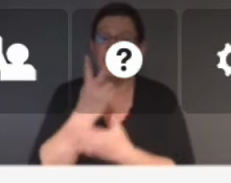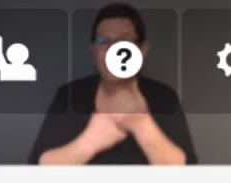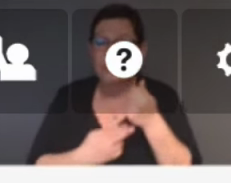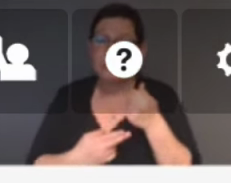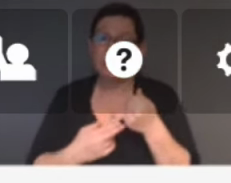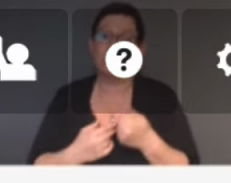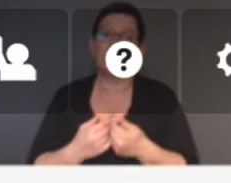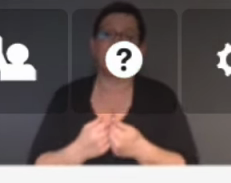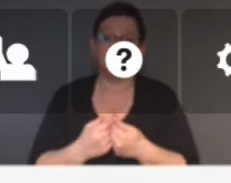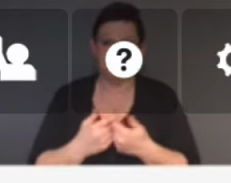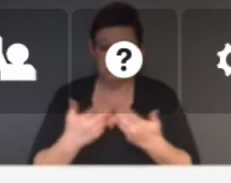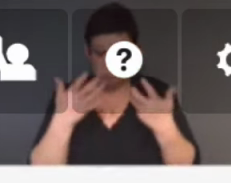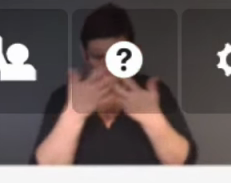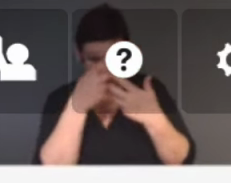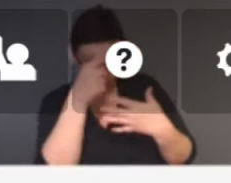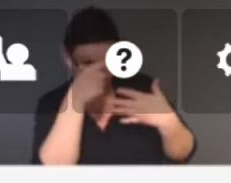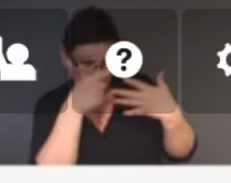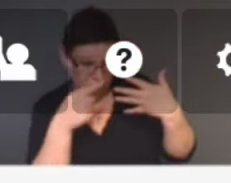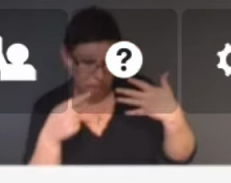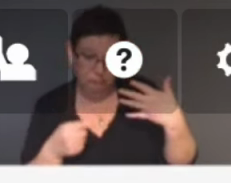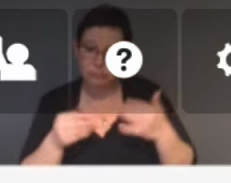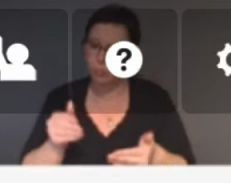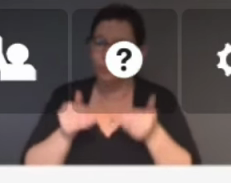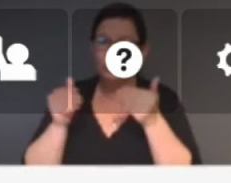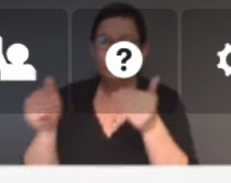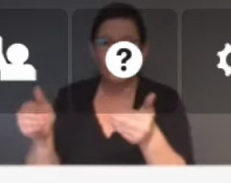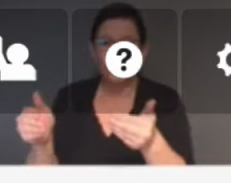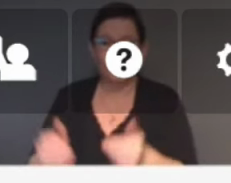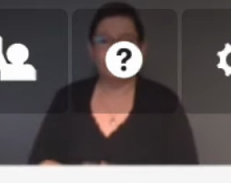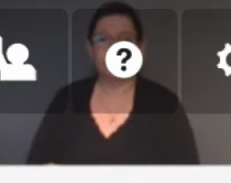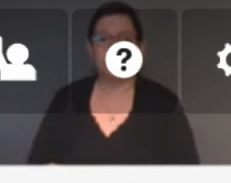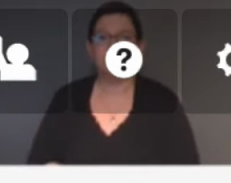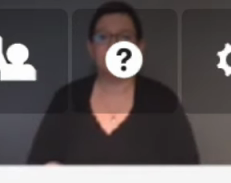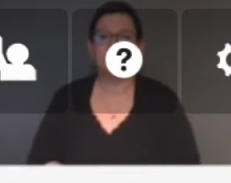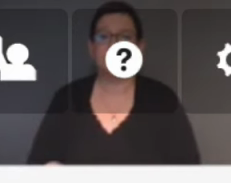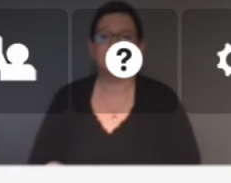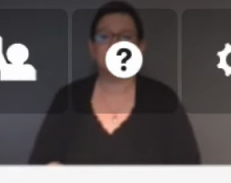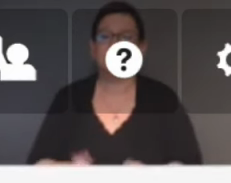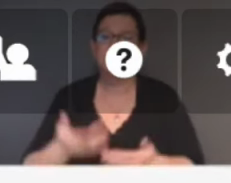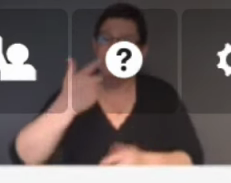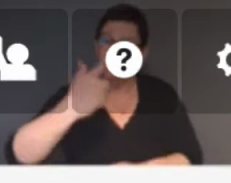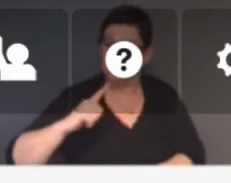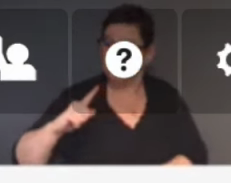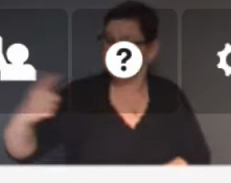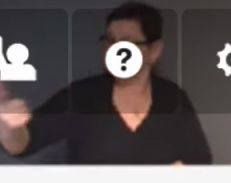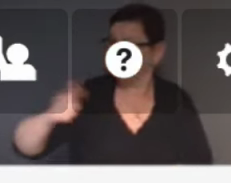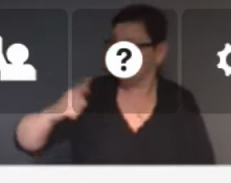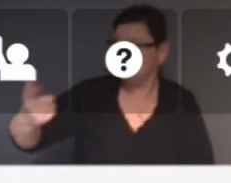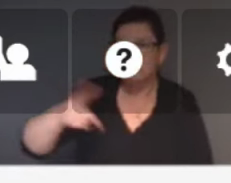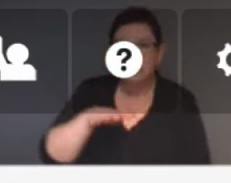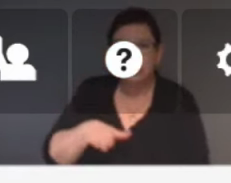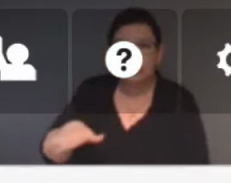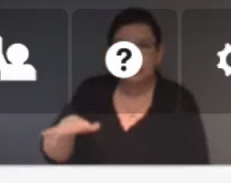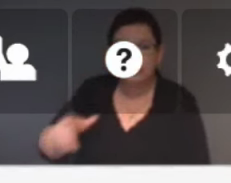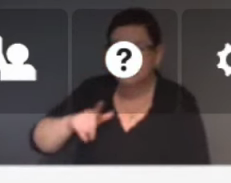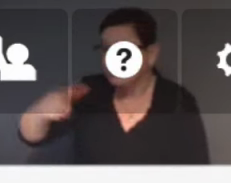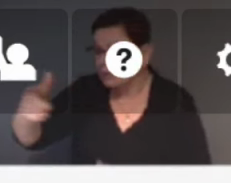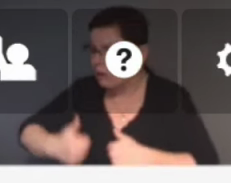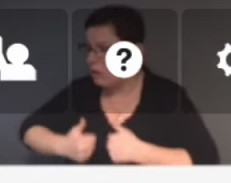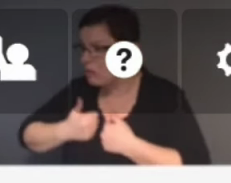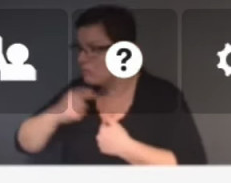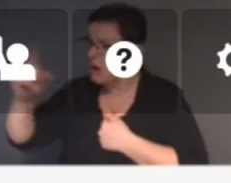should apply even if you share custody of a child or a child is living with you for a determined temporary period of